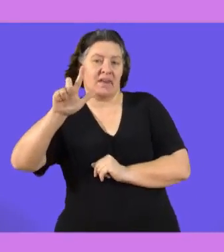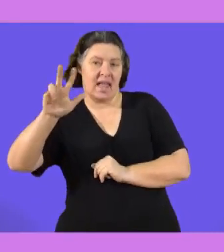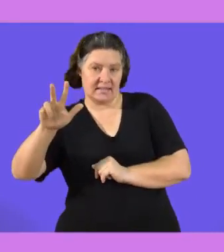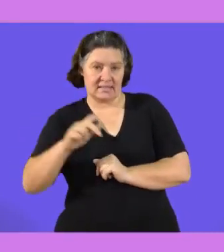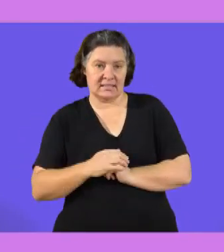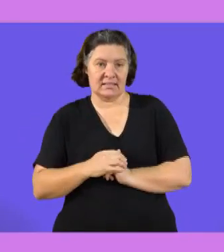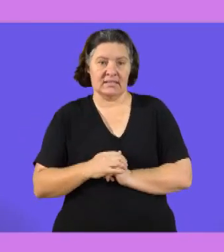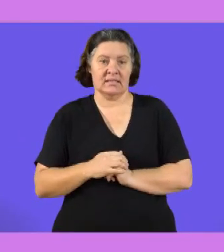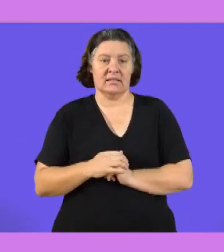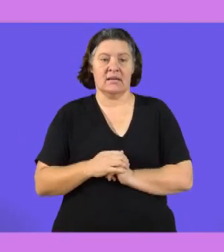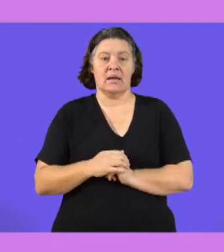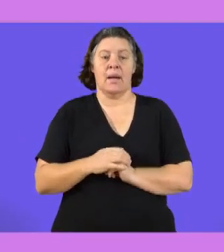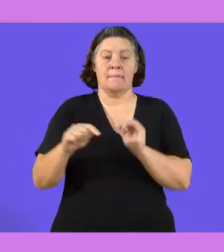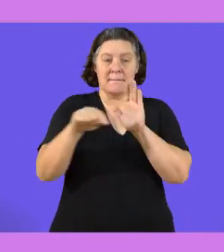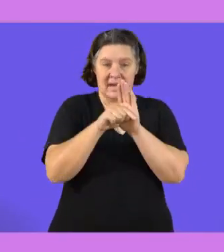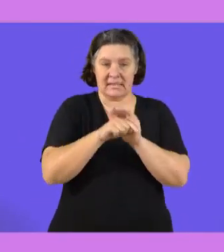1,978 Rand minus